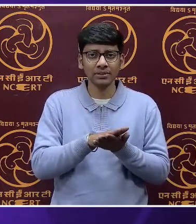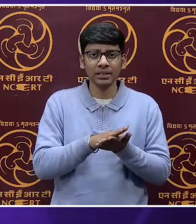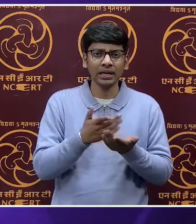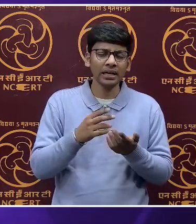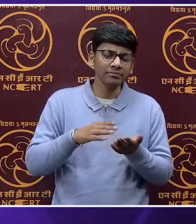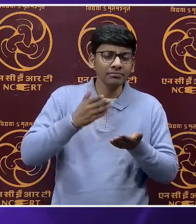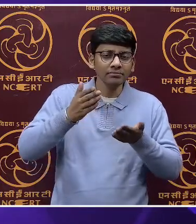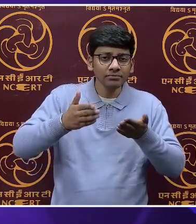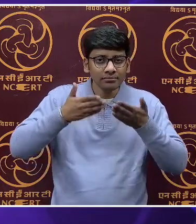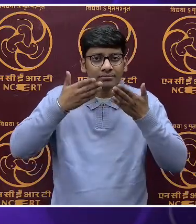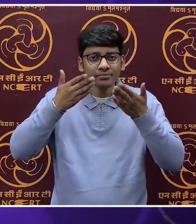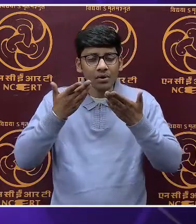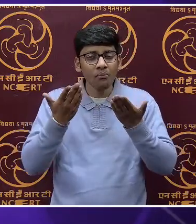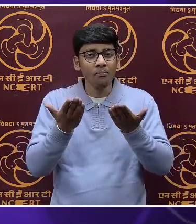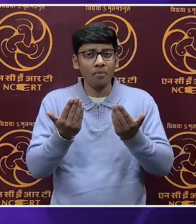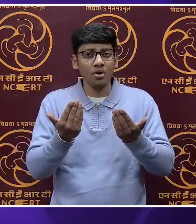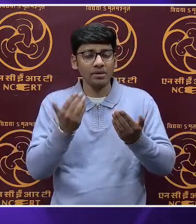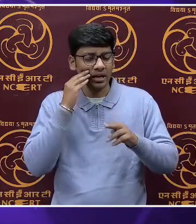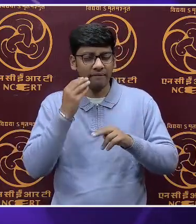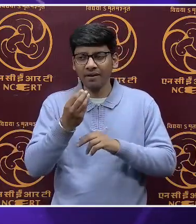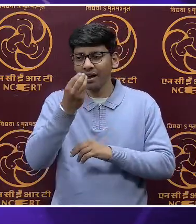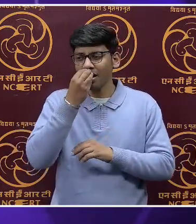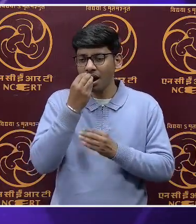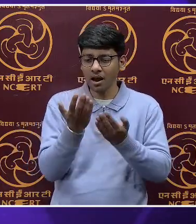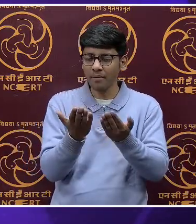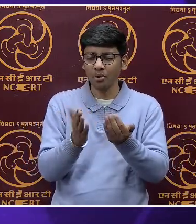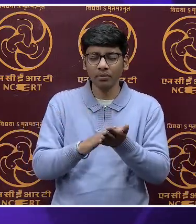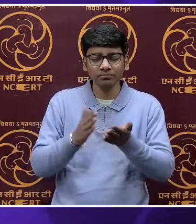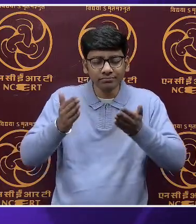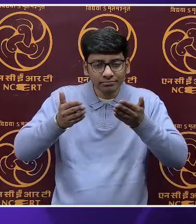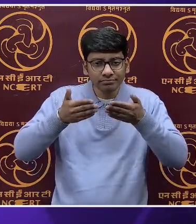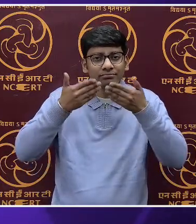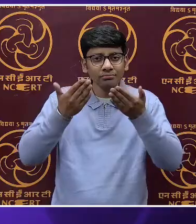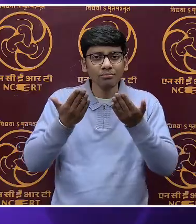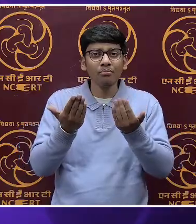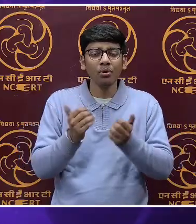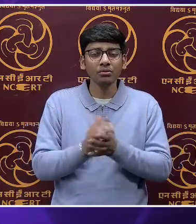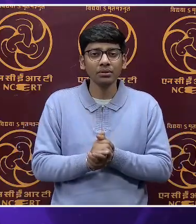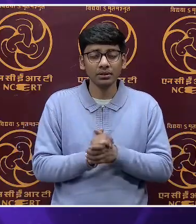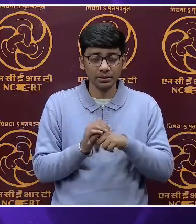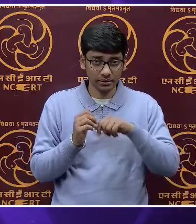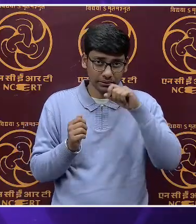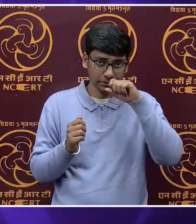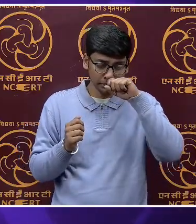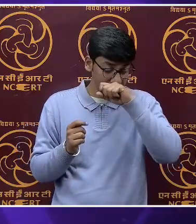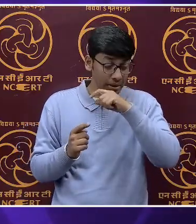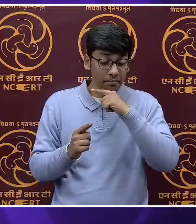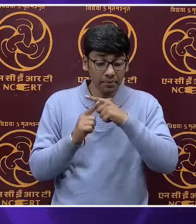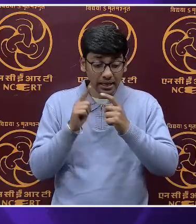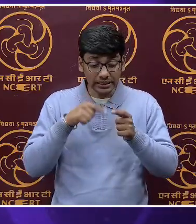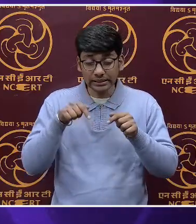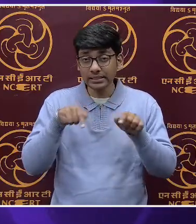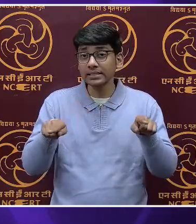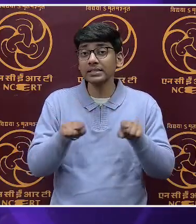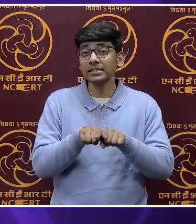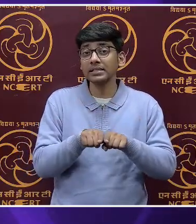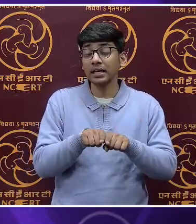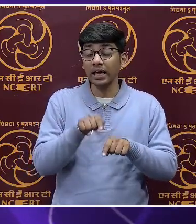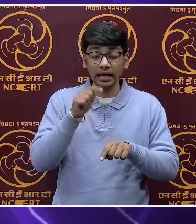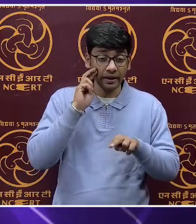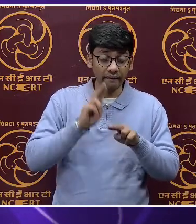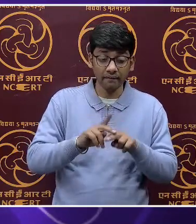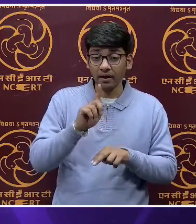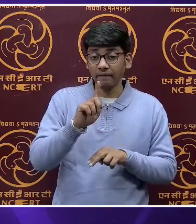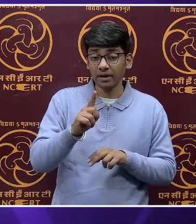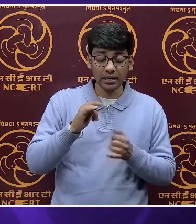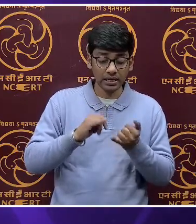can smell the spices, you can smell the ingredients, smell them, and then you can add them accordingly. So if one sense is